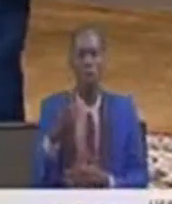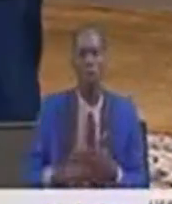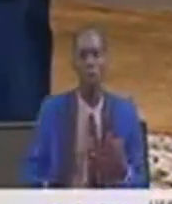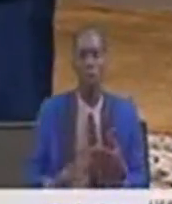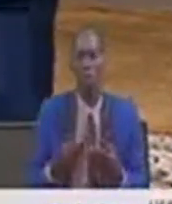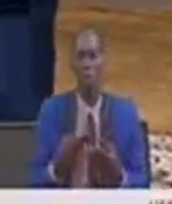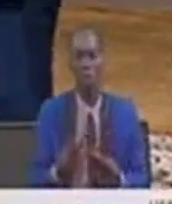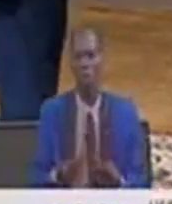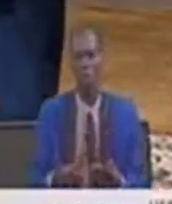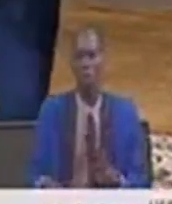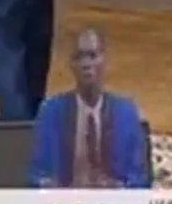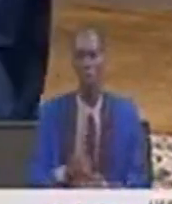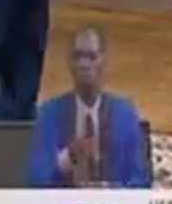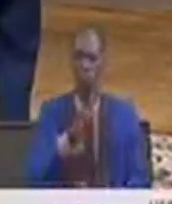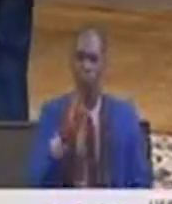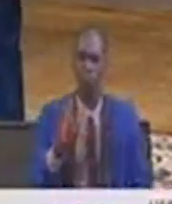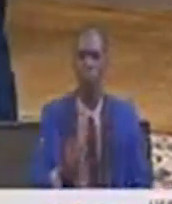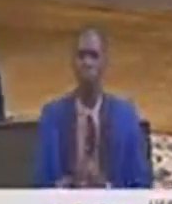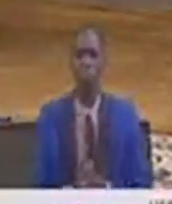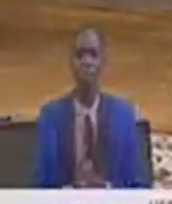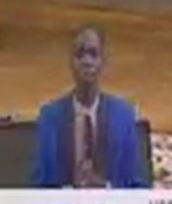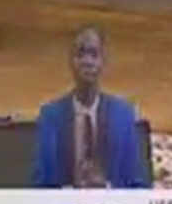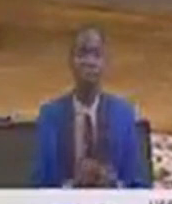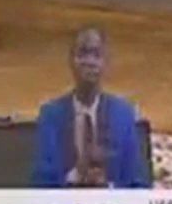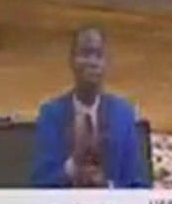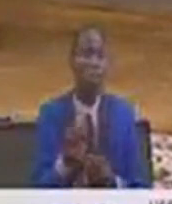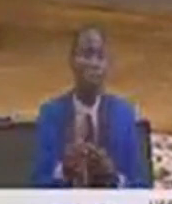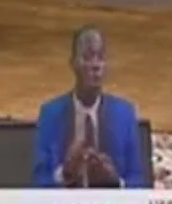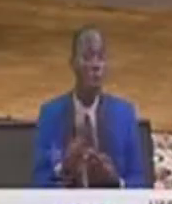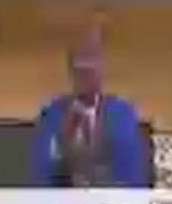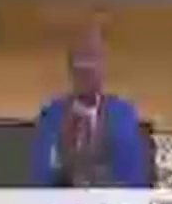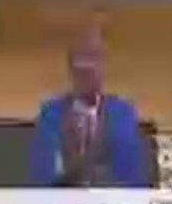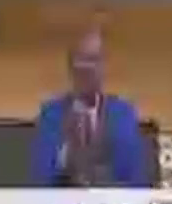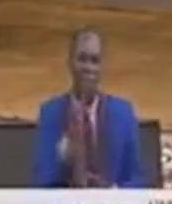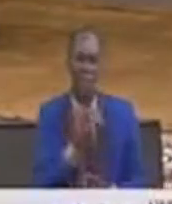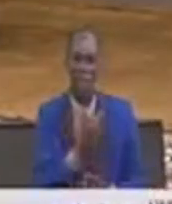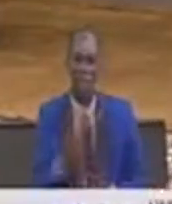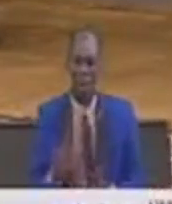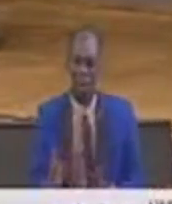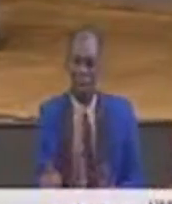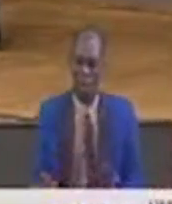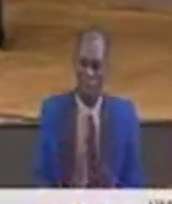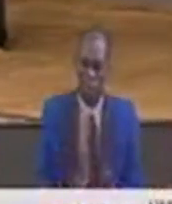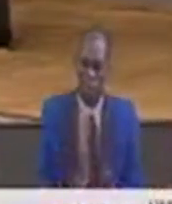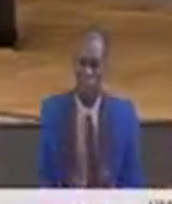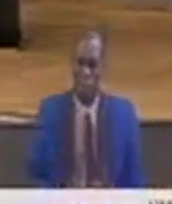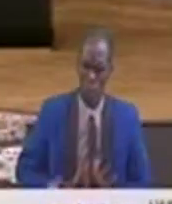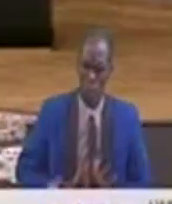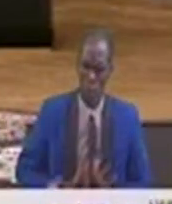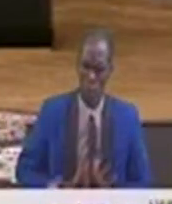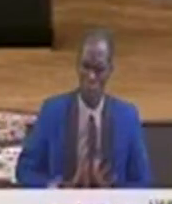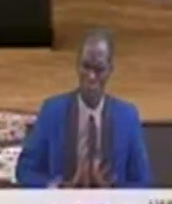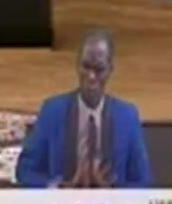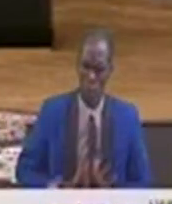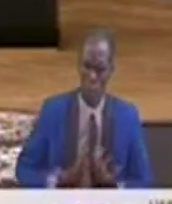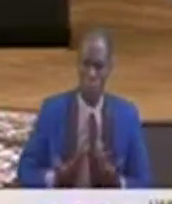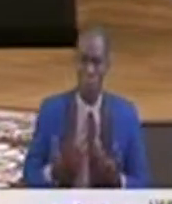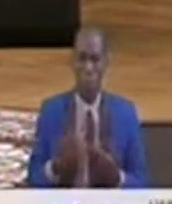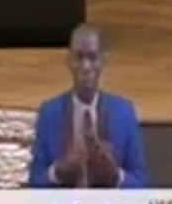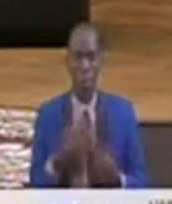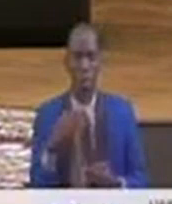land? When there is a tendency to tell a lie, to deceive, and